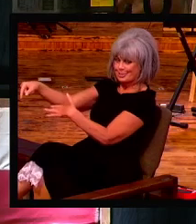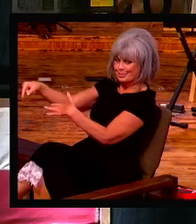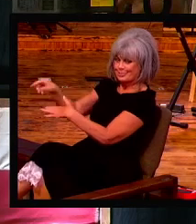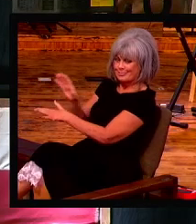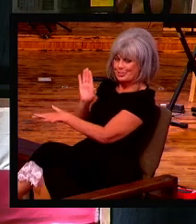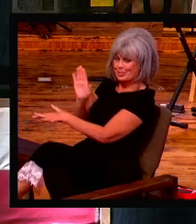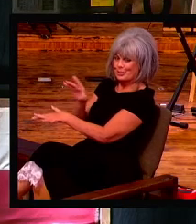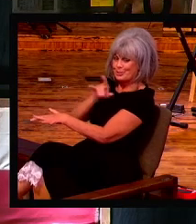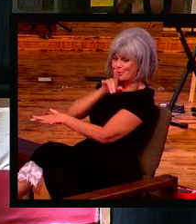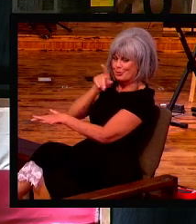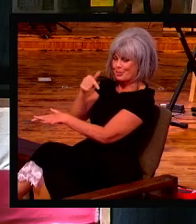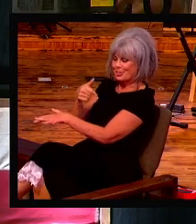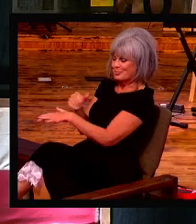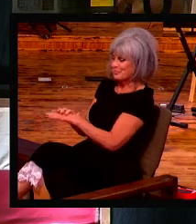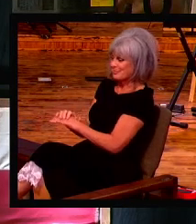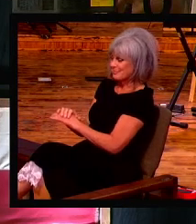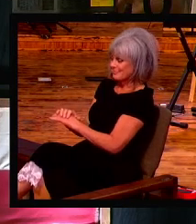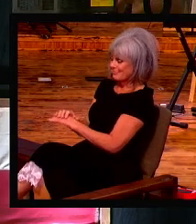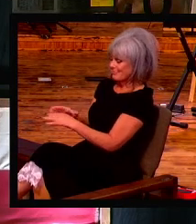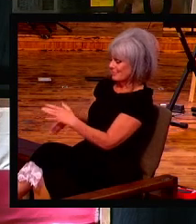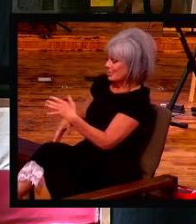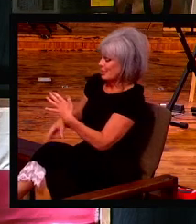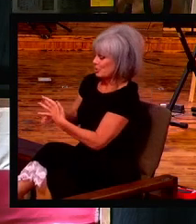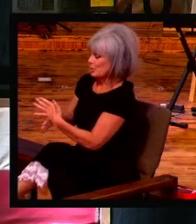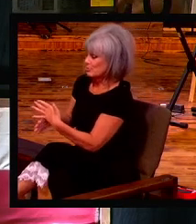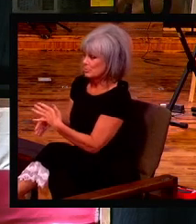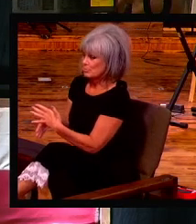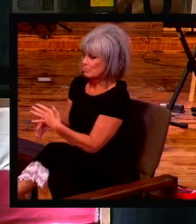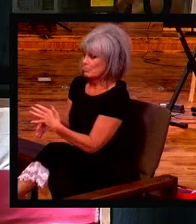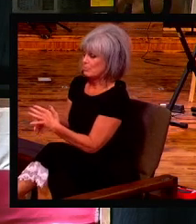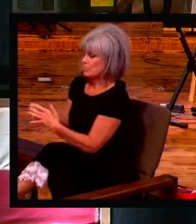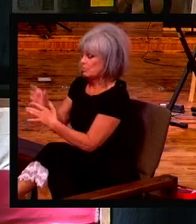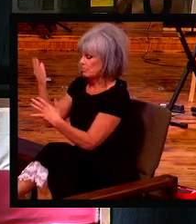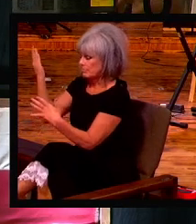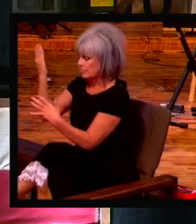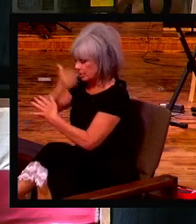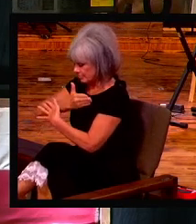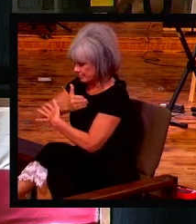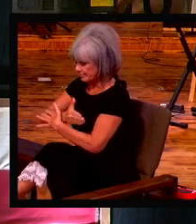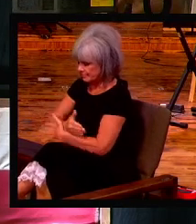truly. Hit that wedge, boom, everything goes black.